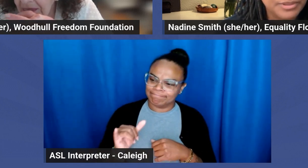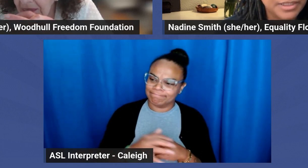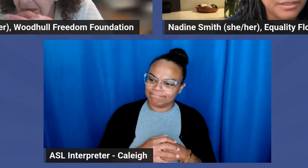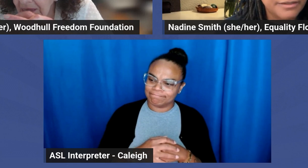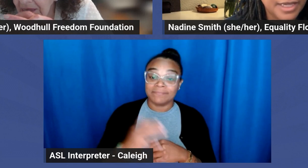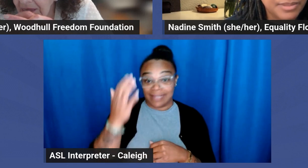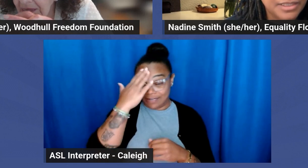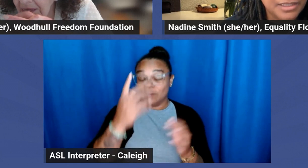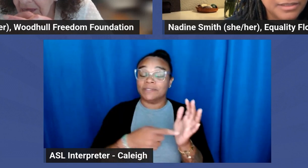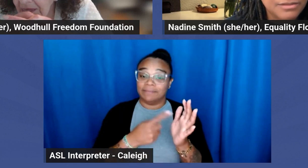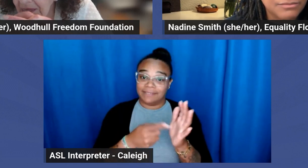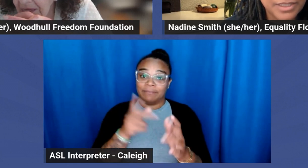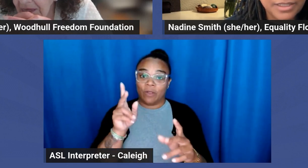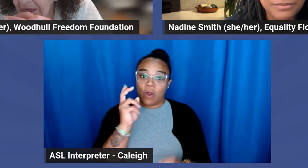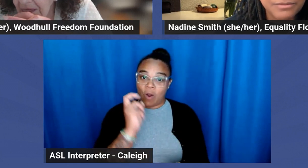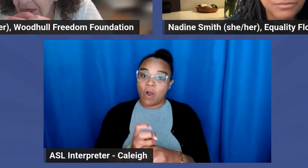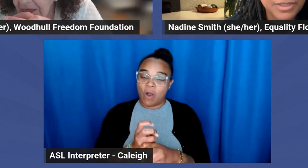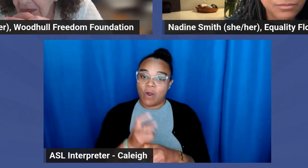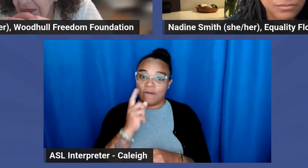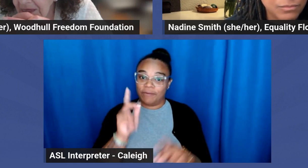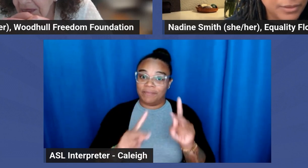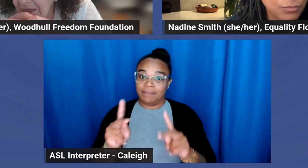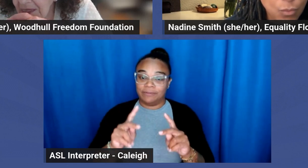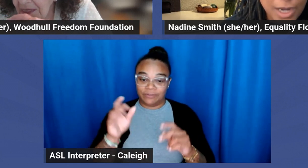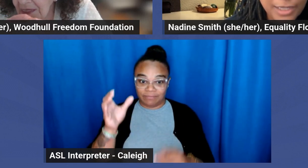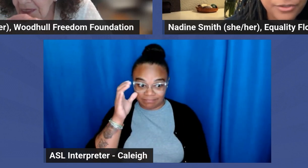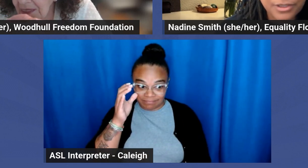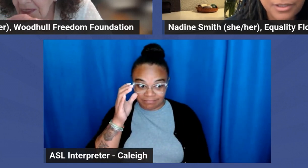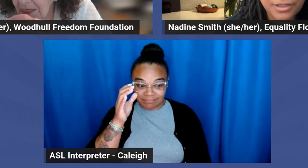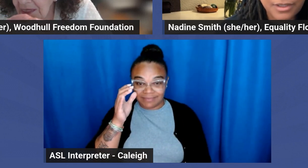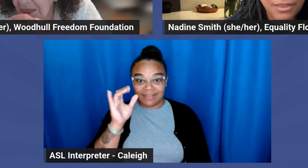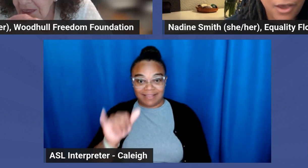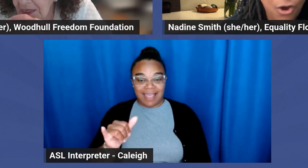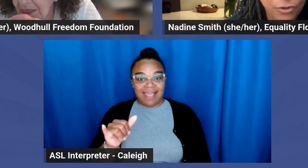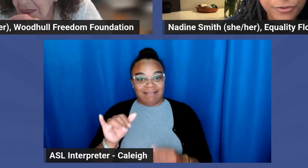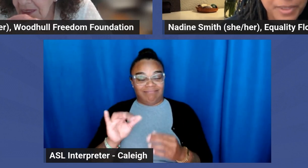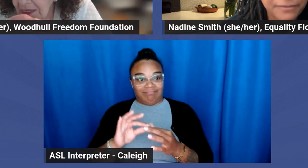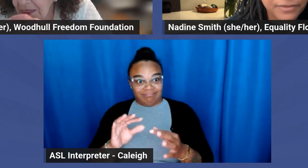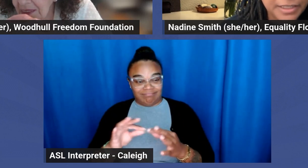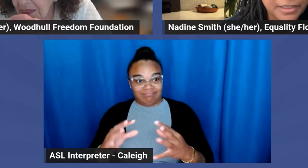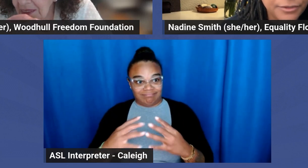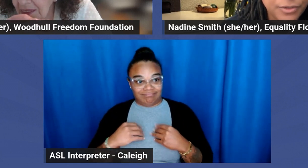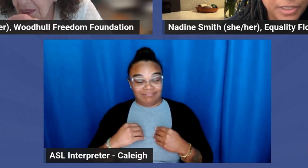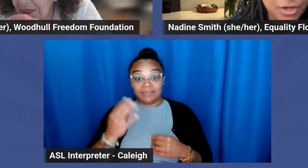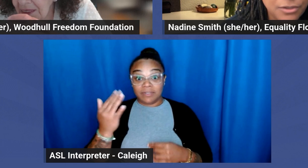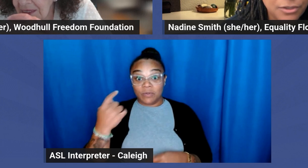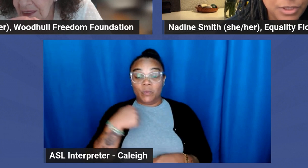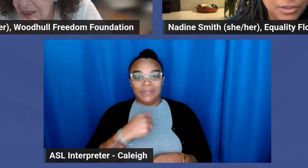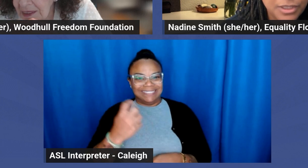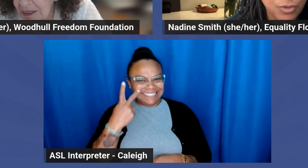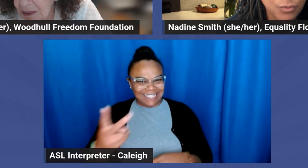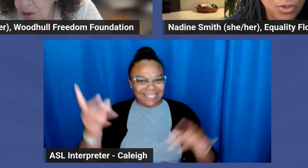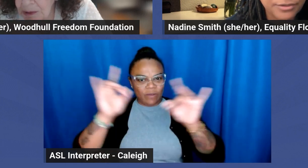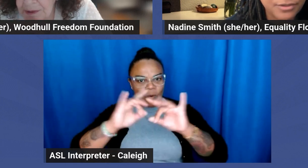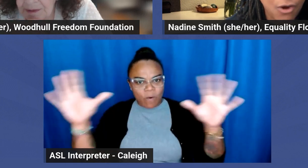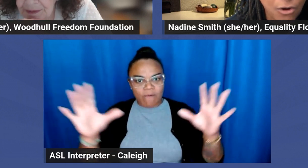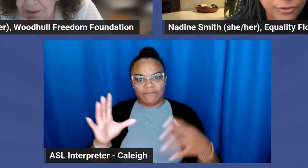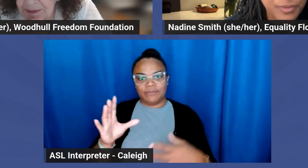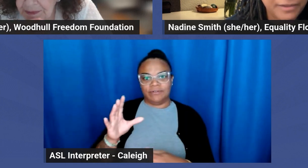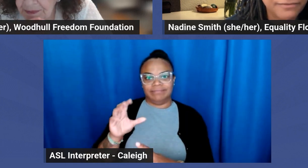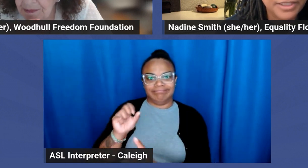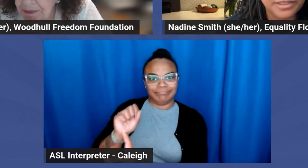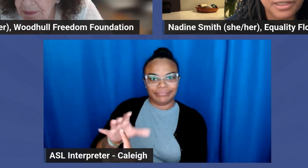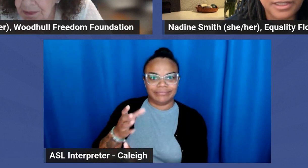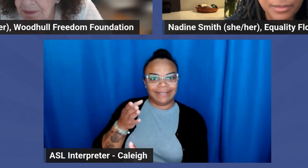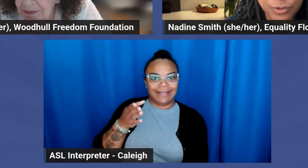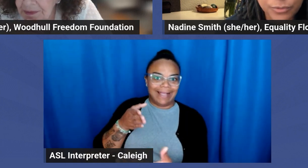hard for people to hear that, because we watch the horrors being inflicted on the transgender community. We watch the horrors